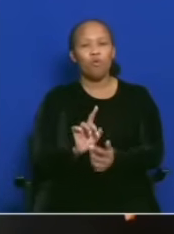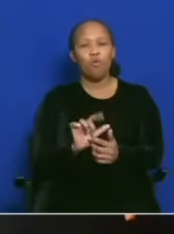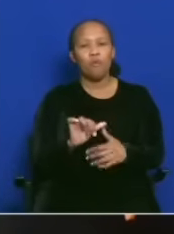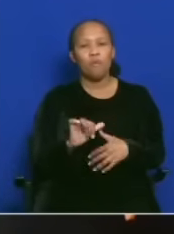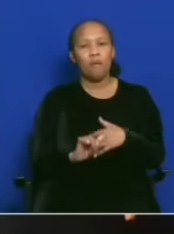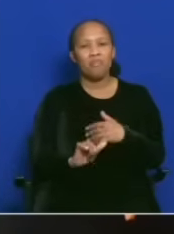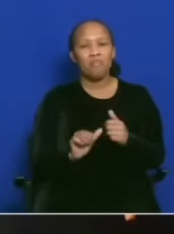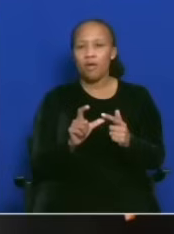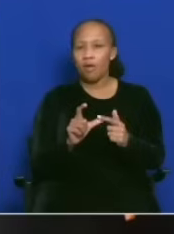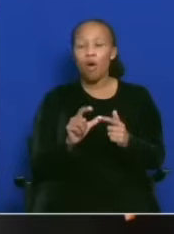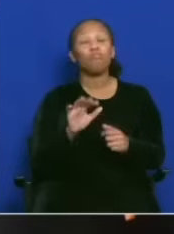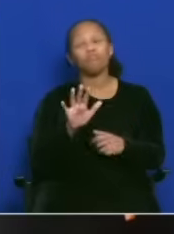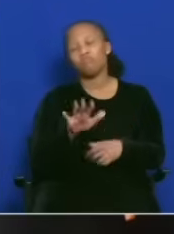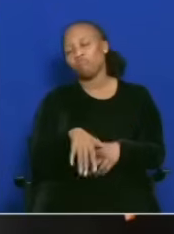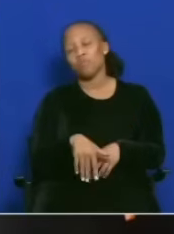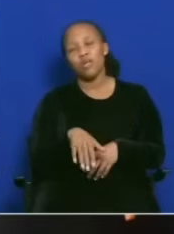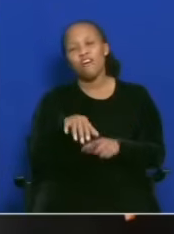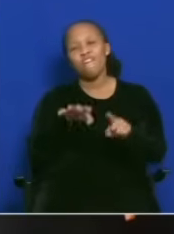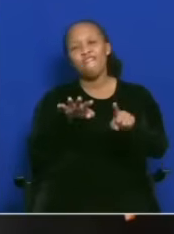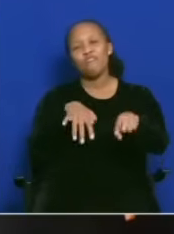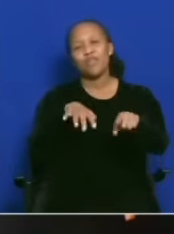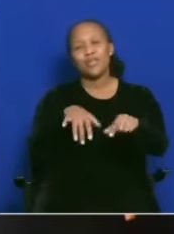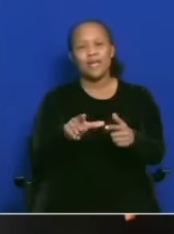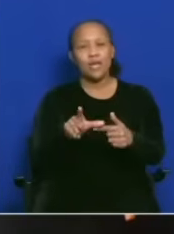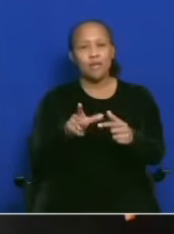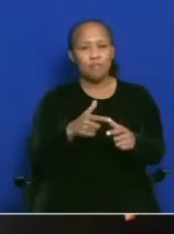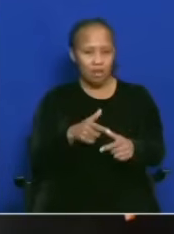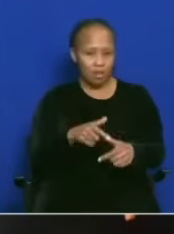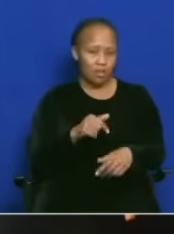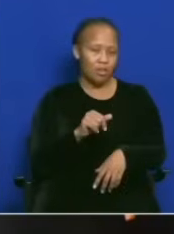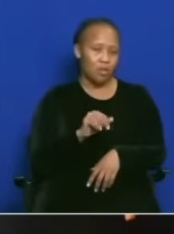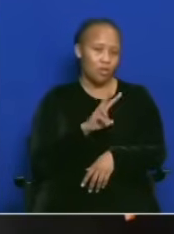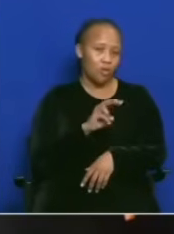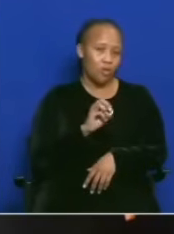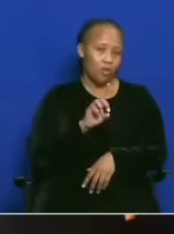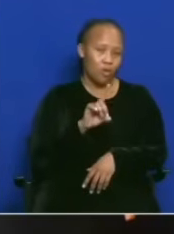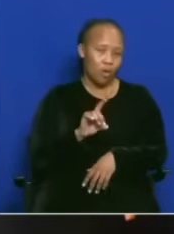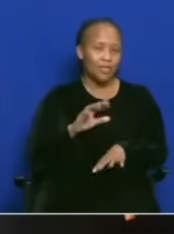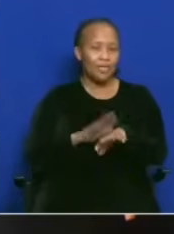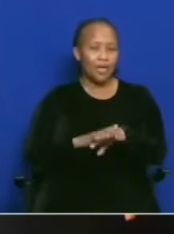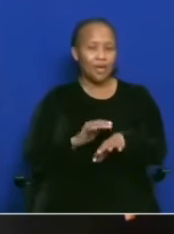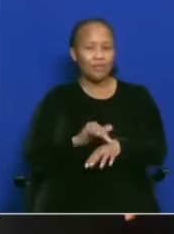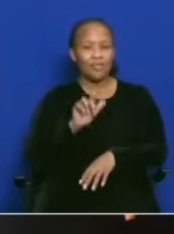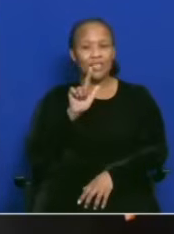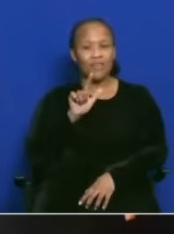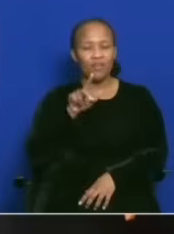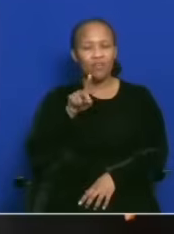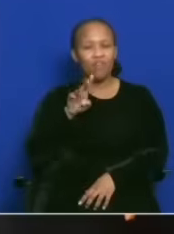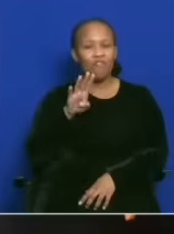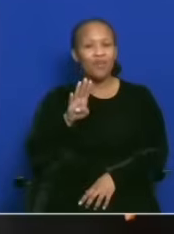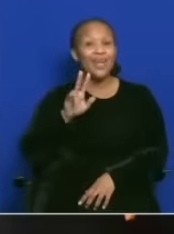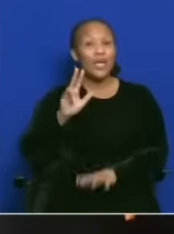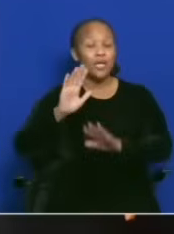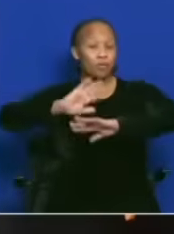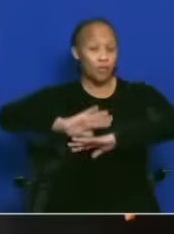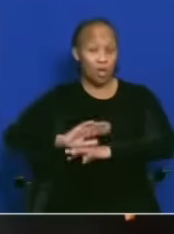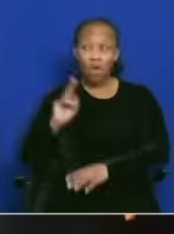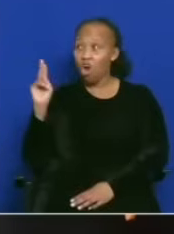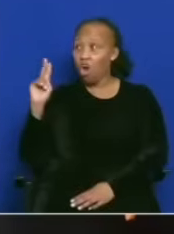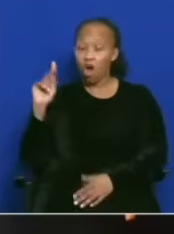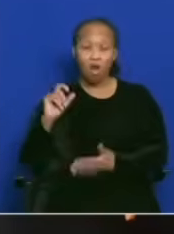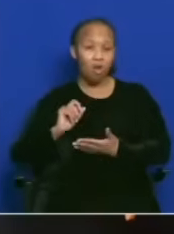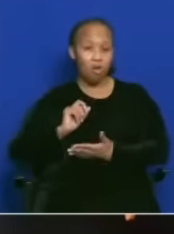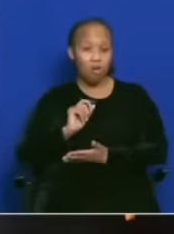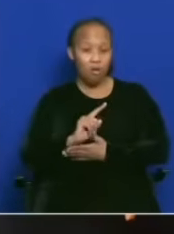April 2021 at 7:48 in the evening. General Khan sends a message saying, we have a meeting